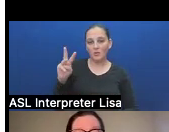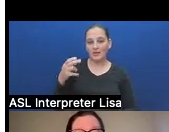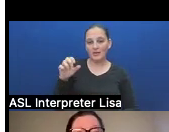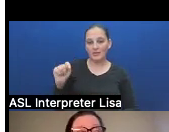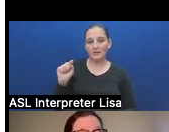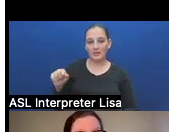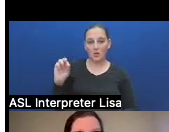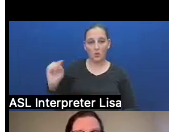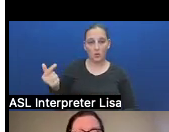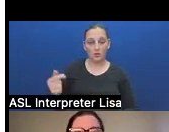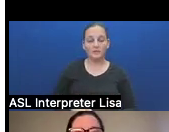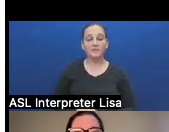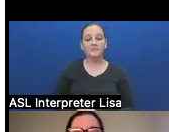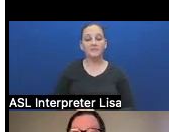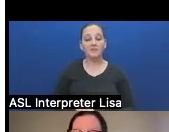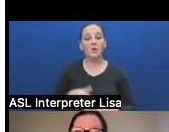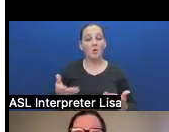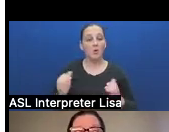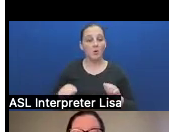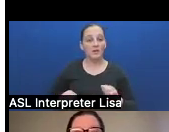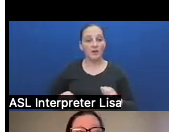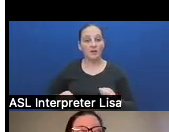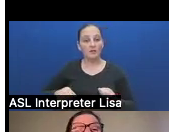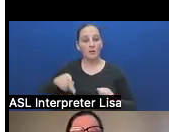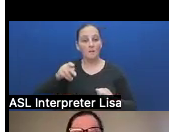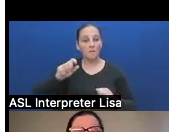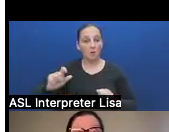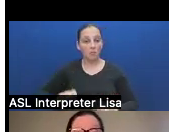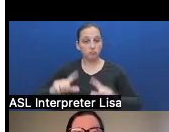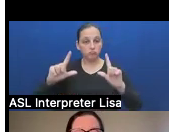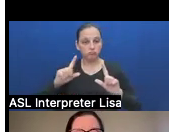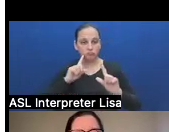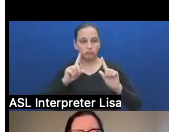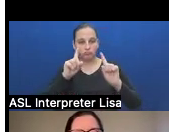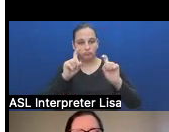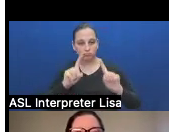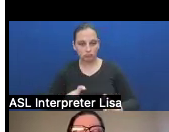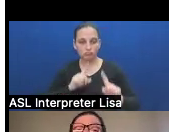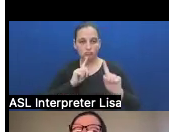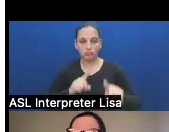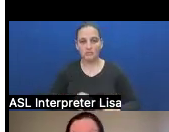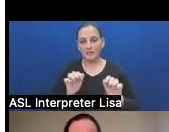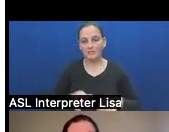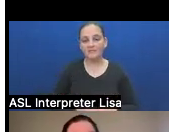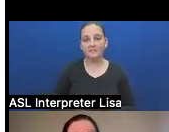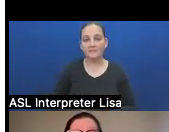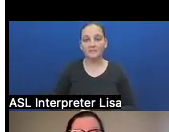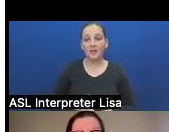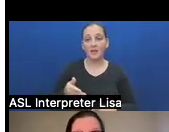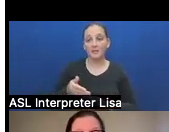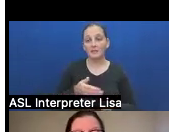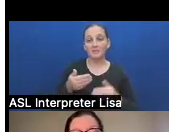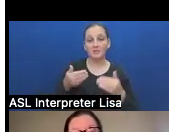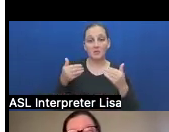info@northwestheat.org. You can also communicate with us through the poll that we will share at the end of this session. Before we introduce